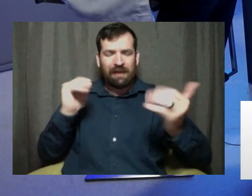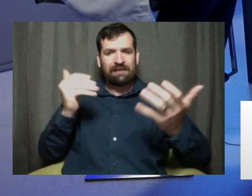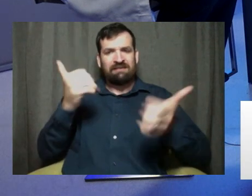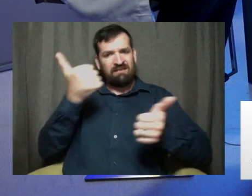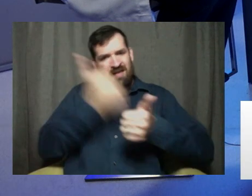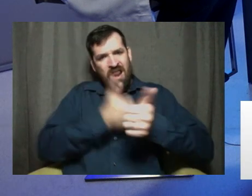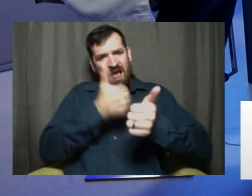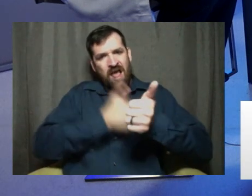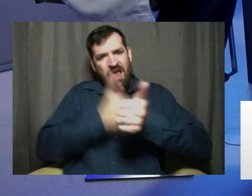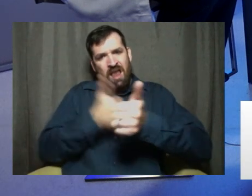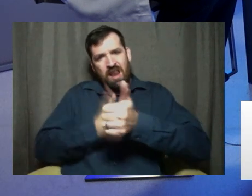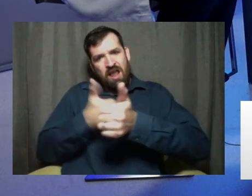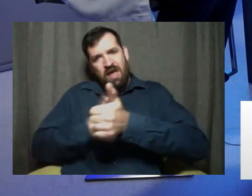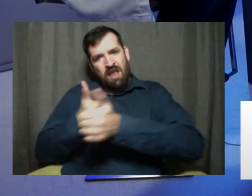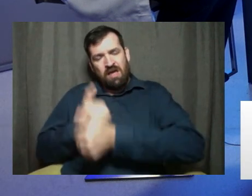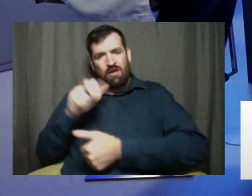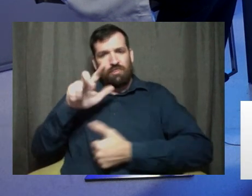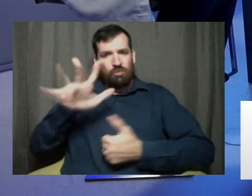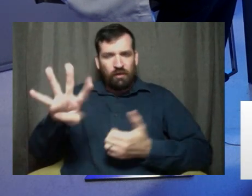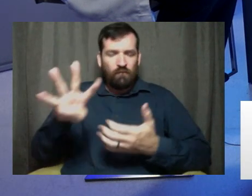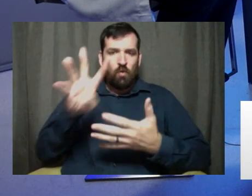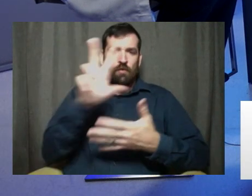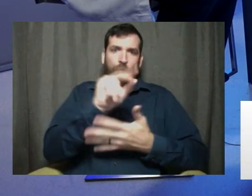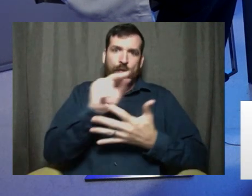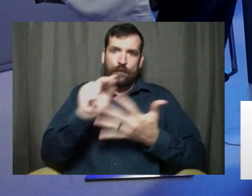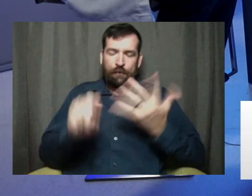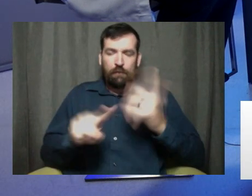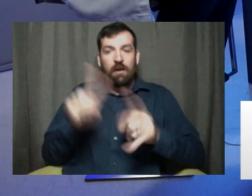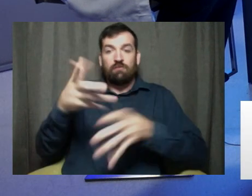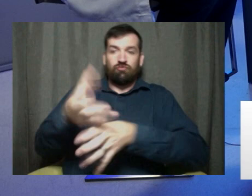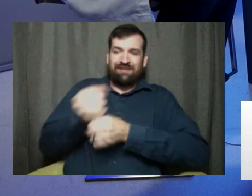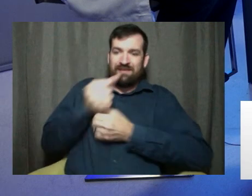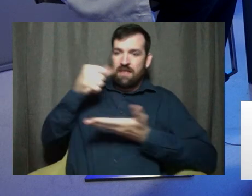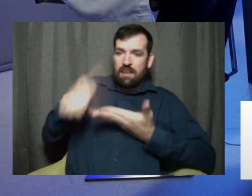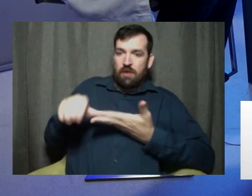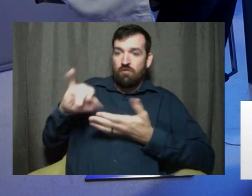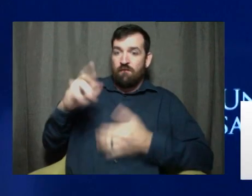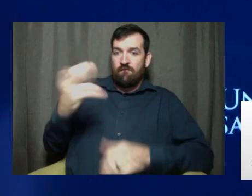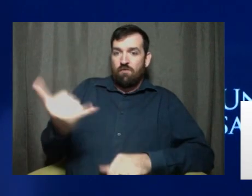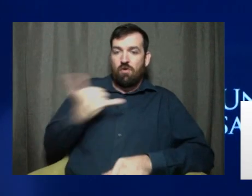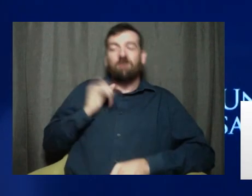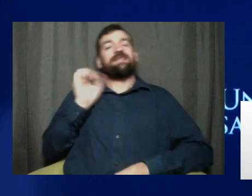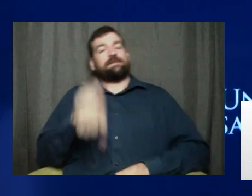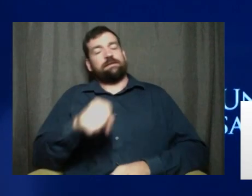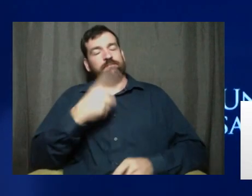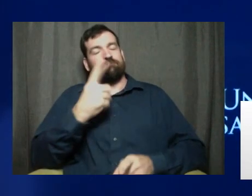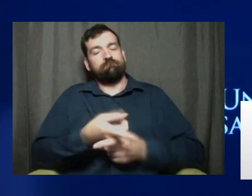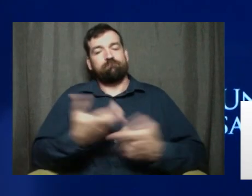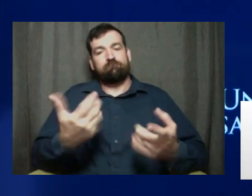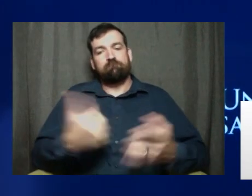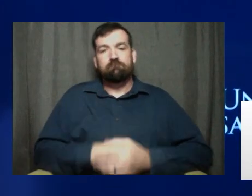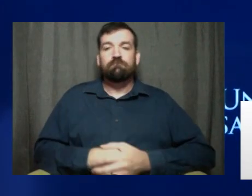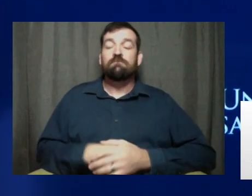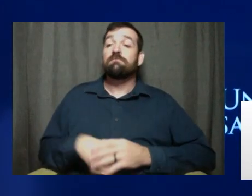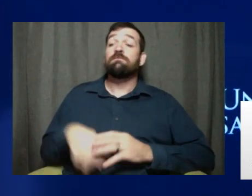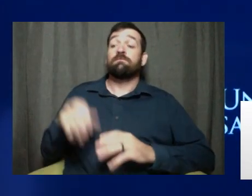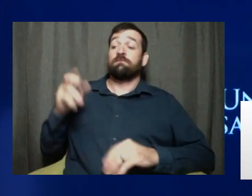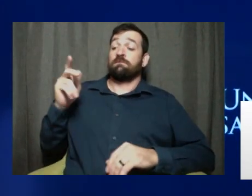different screenings, but once you get that phone call or letter, then you're going to follow up. Absolutely, yeah. So, the state of Kansas,